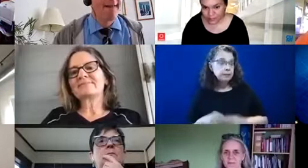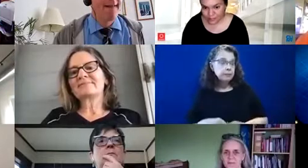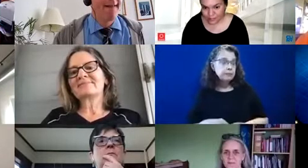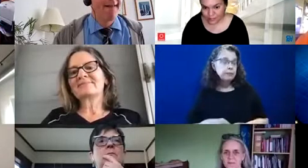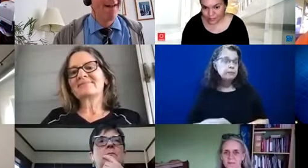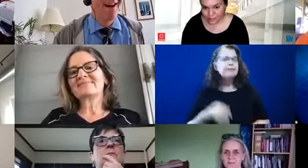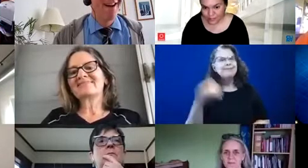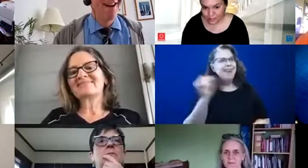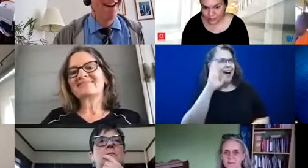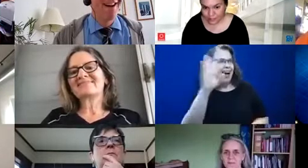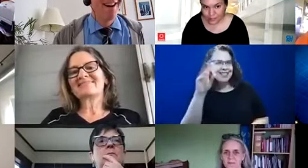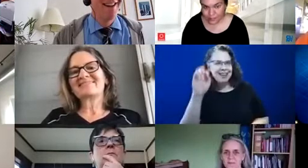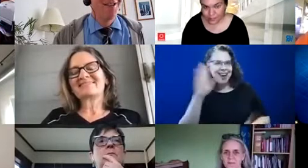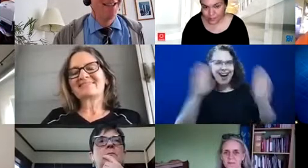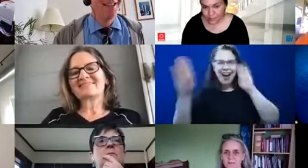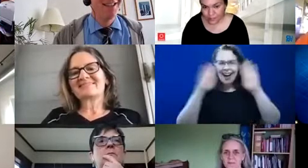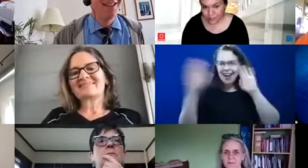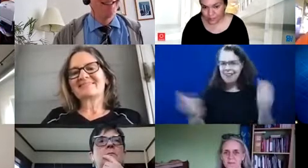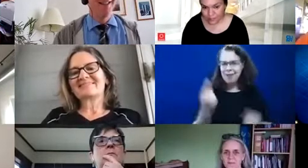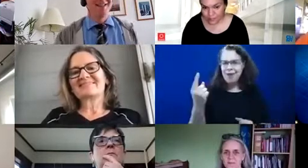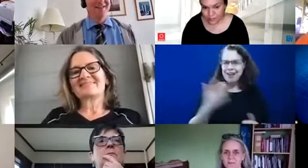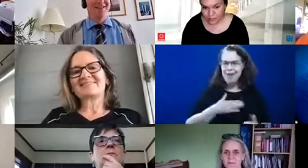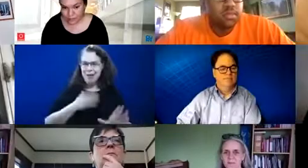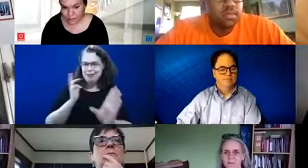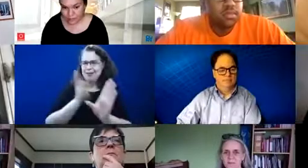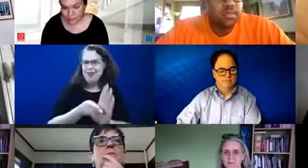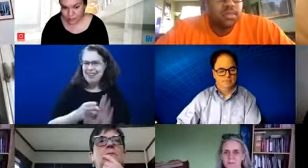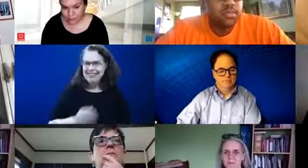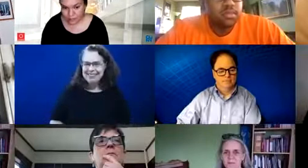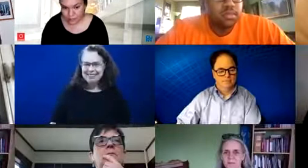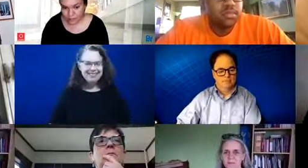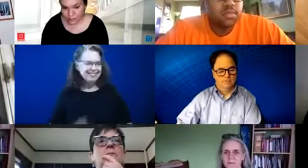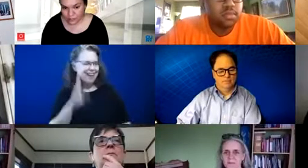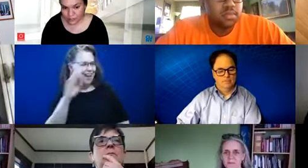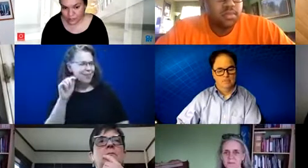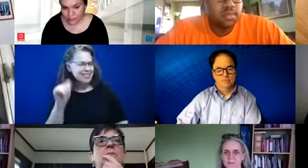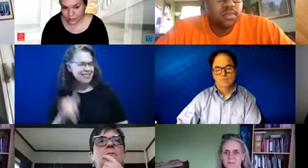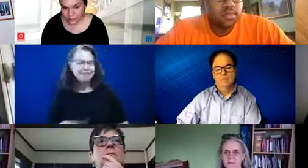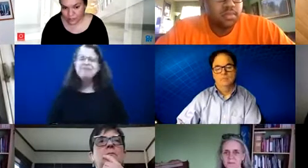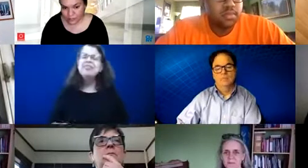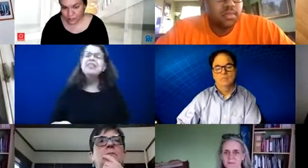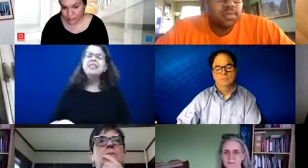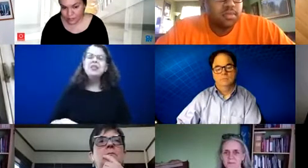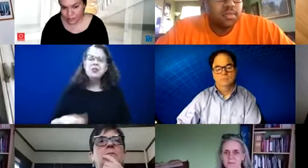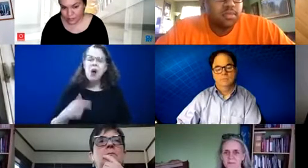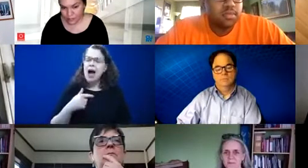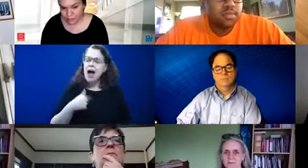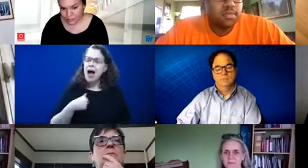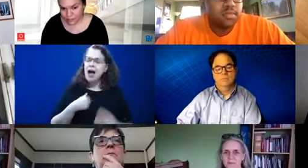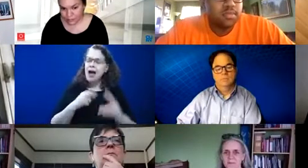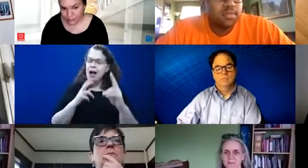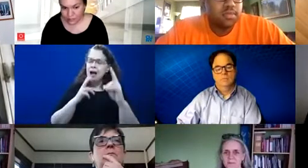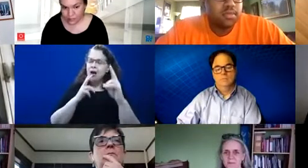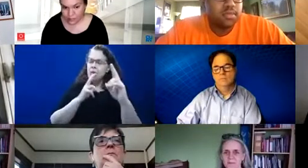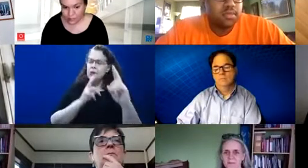Yeah, hi Derek, hi everybody. Great to Hi, Lucy. join in on that. I had the honor of working with Clarence